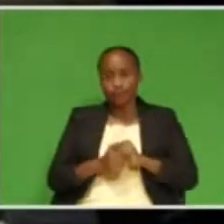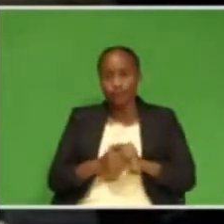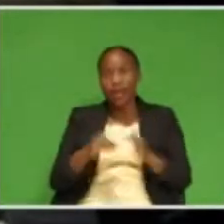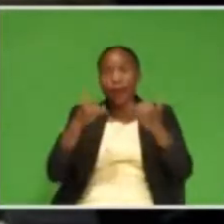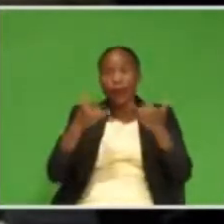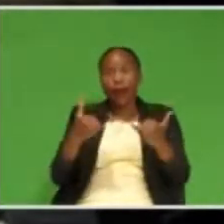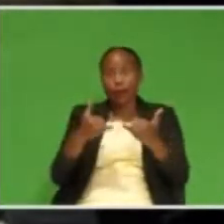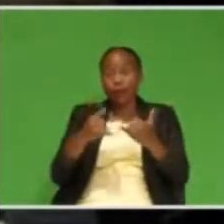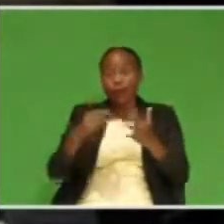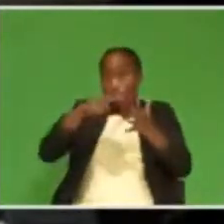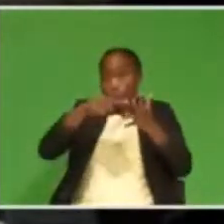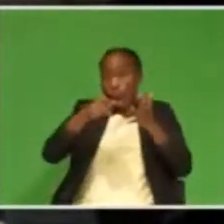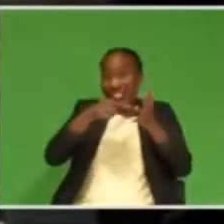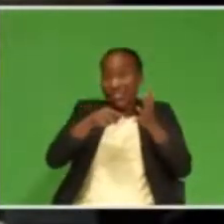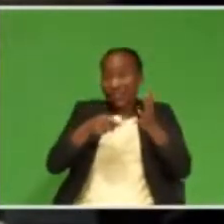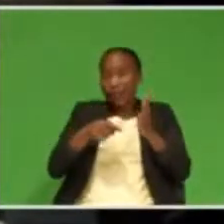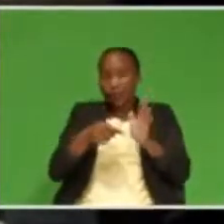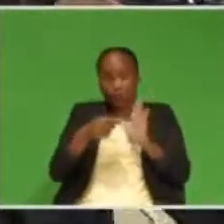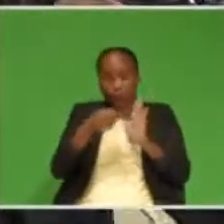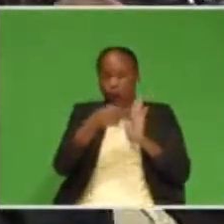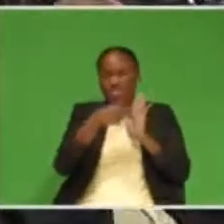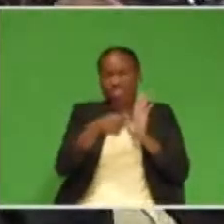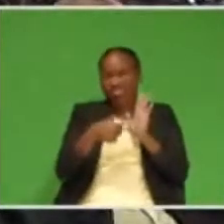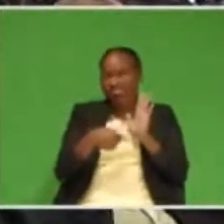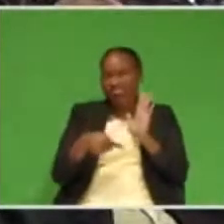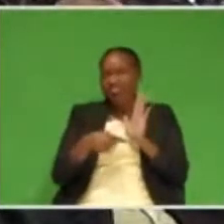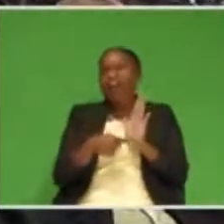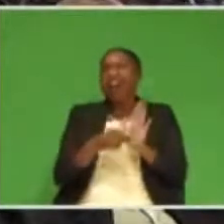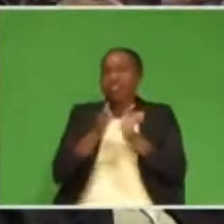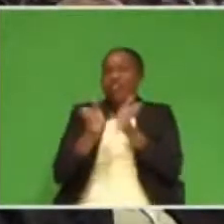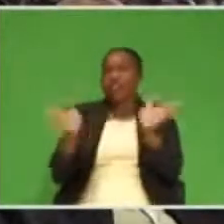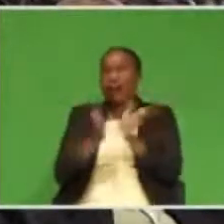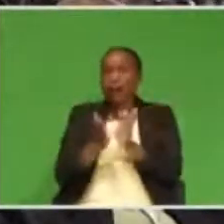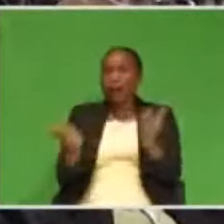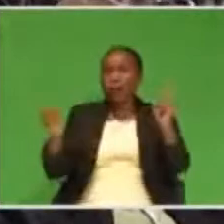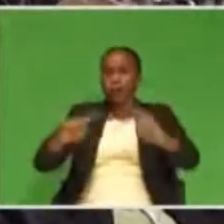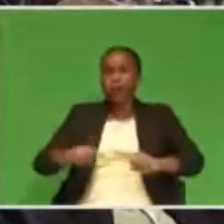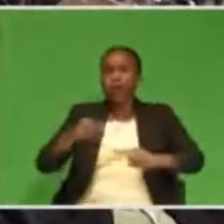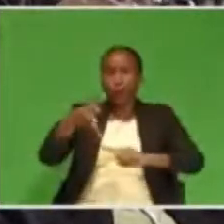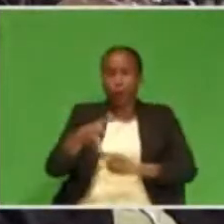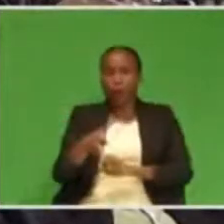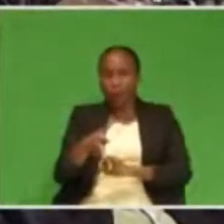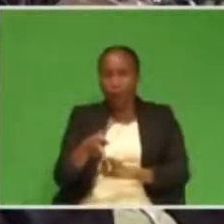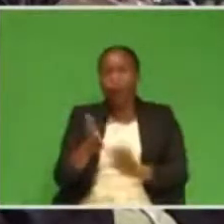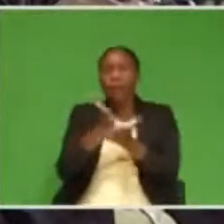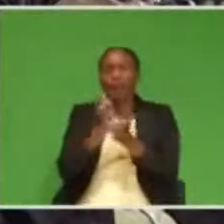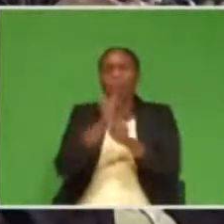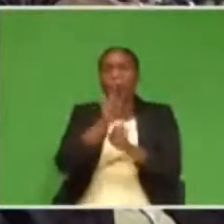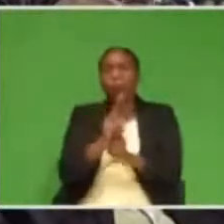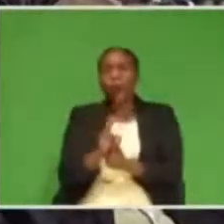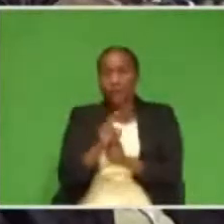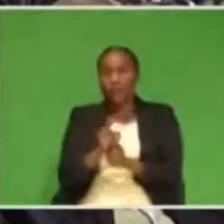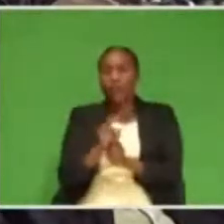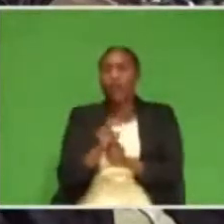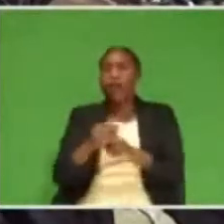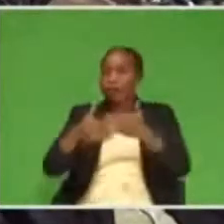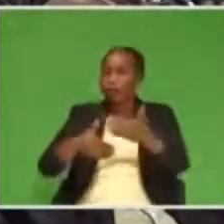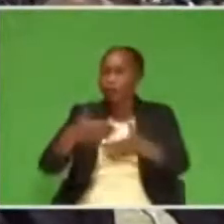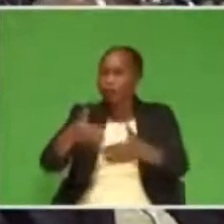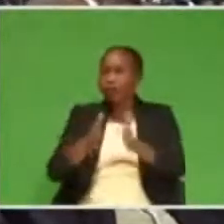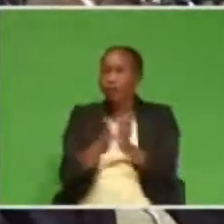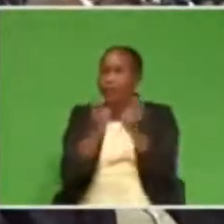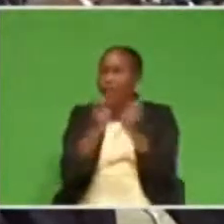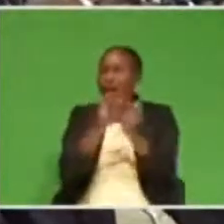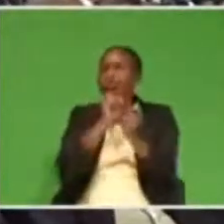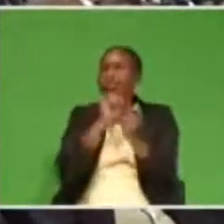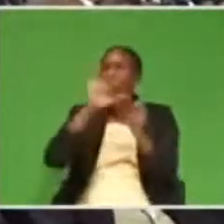General will be brought in to ensure continuous monitoring of expenditure